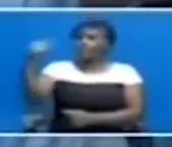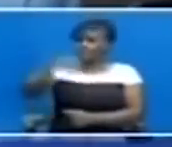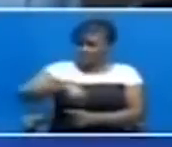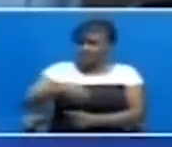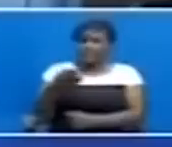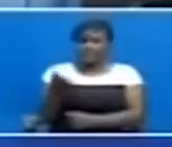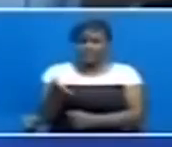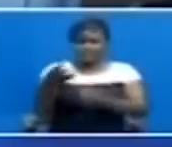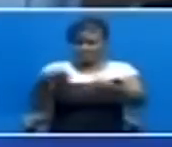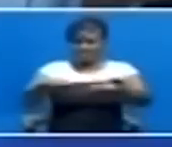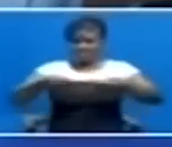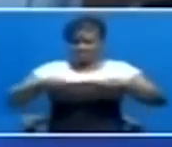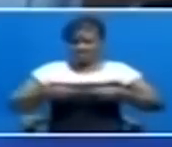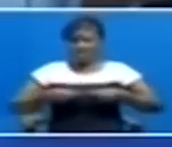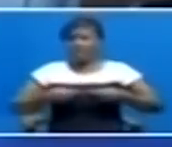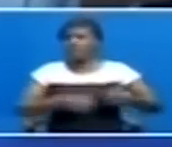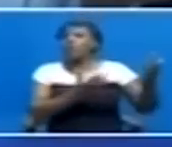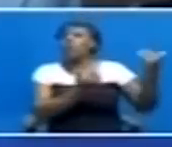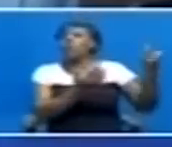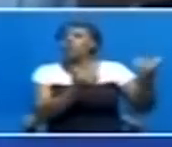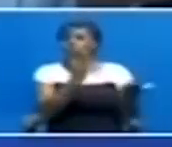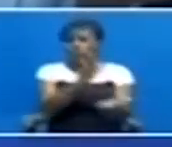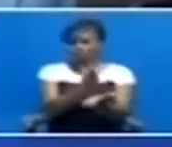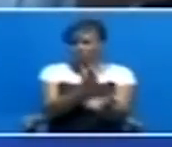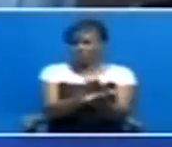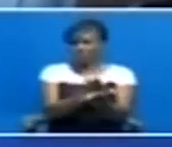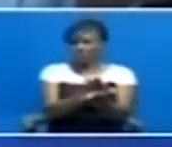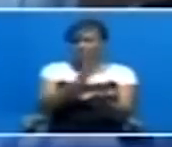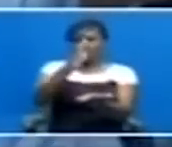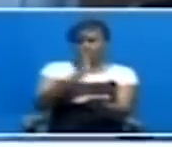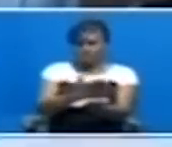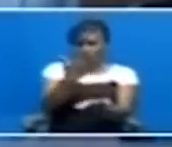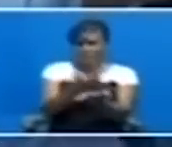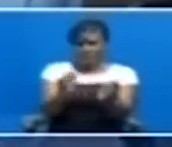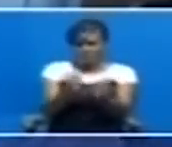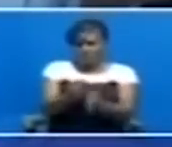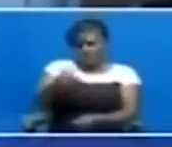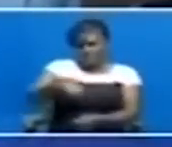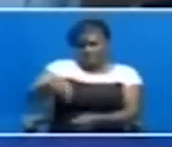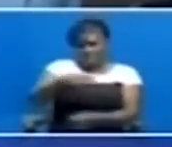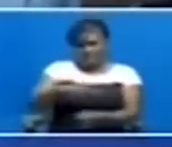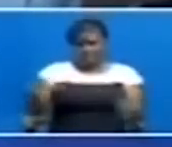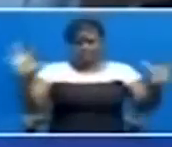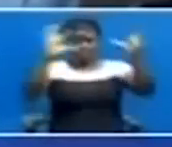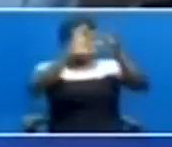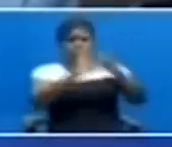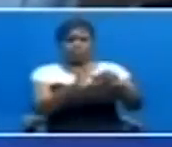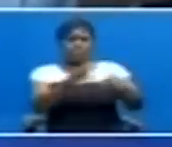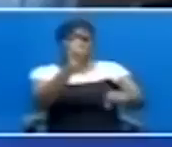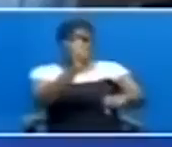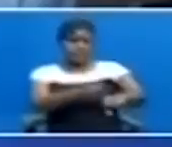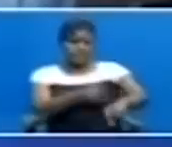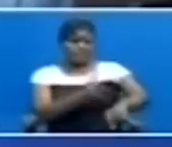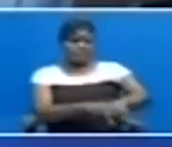to give us a message of hope and to share with us in solidarity in times